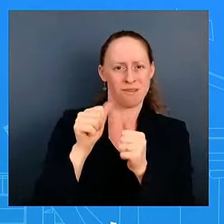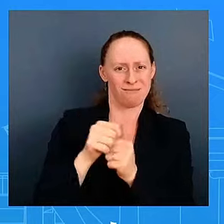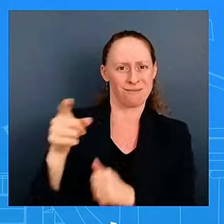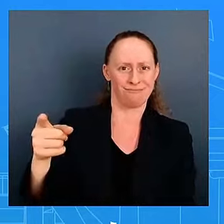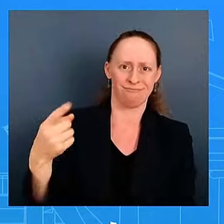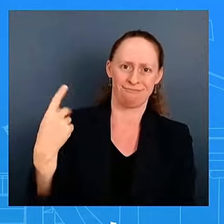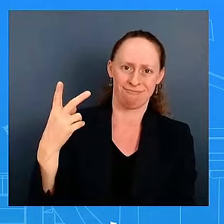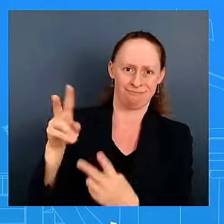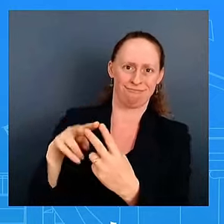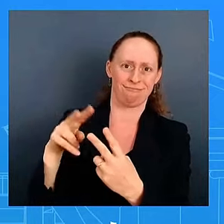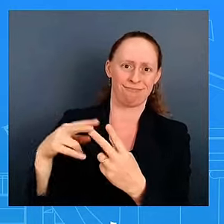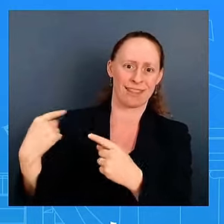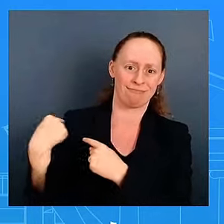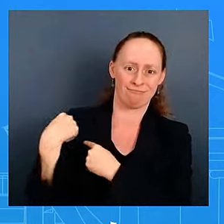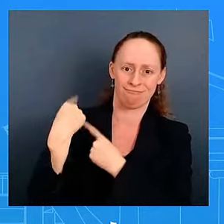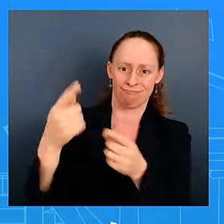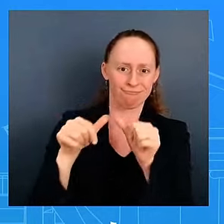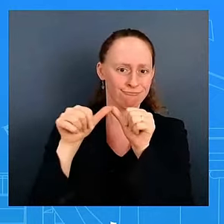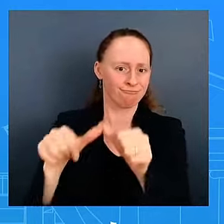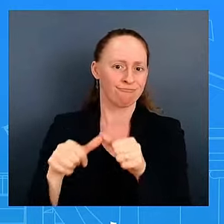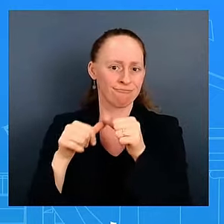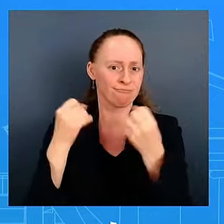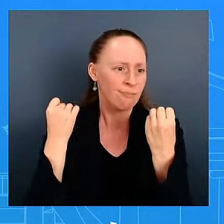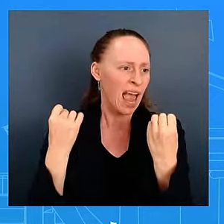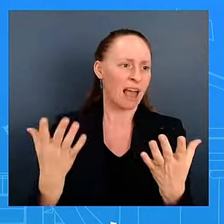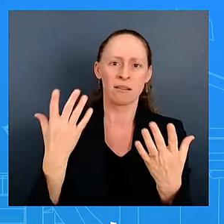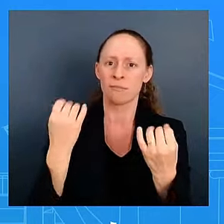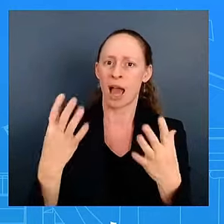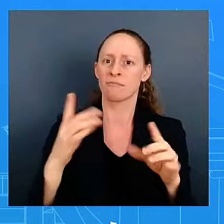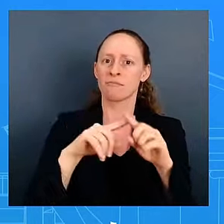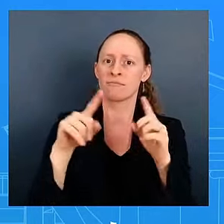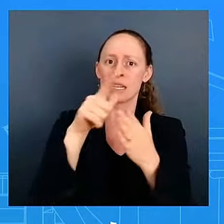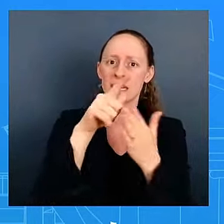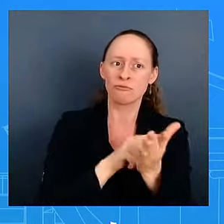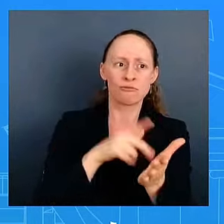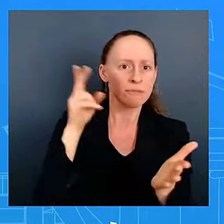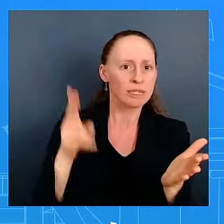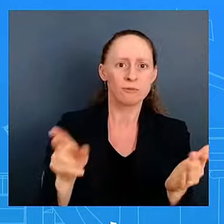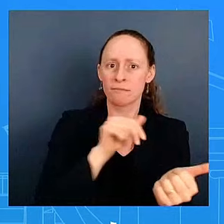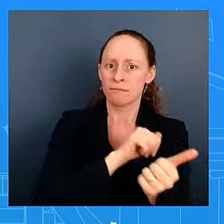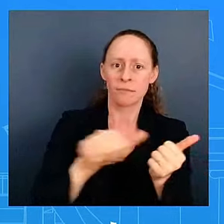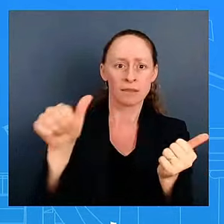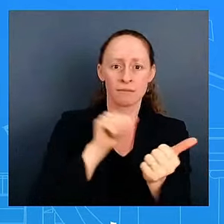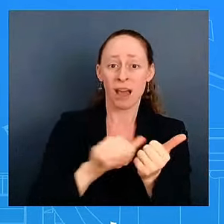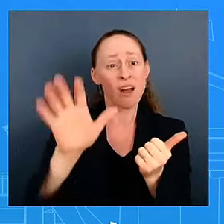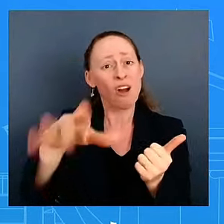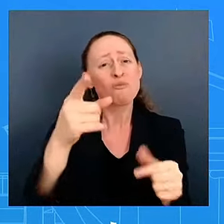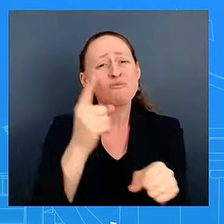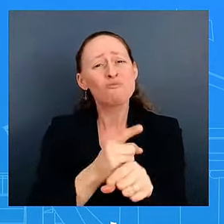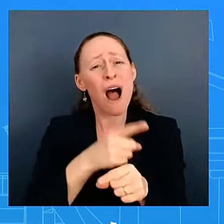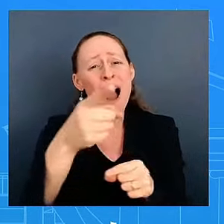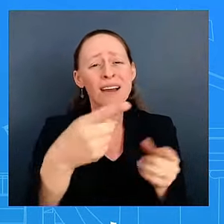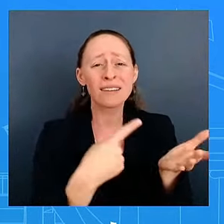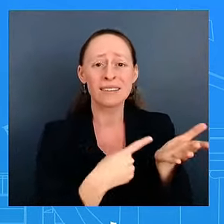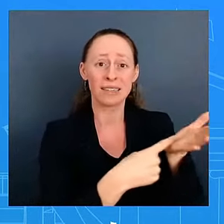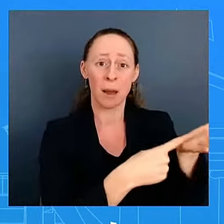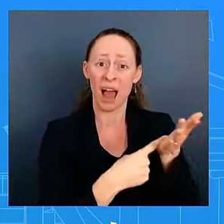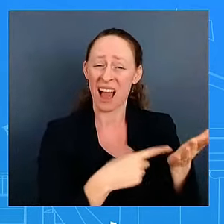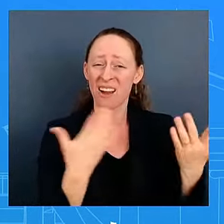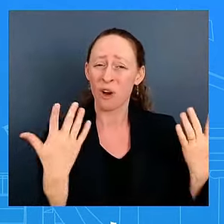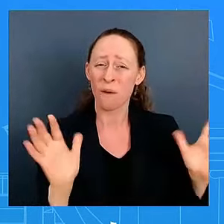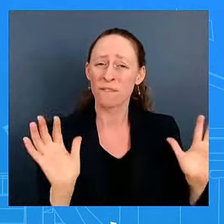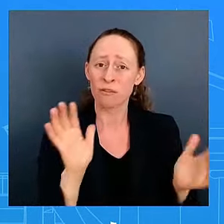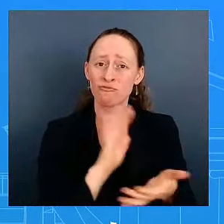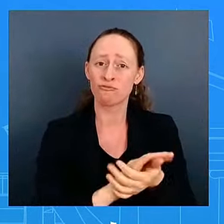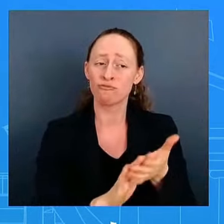And that's what we want to focus on. You're right, we do want to turn the page. You heard me say this last week. We want to get to the other side of this. We want to continue doing the